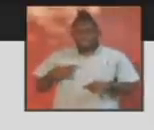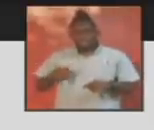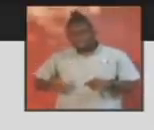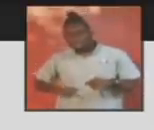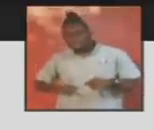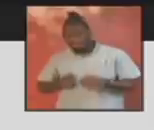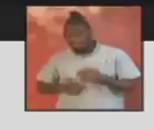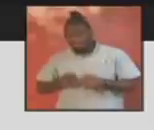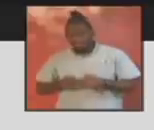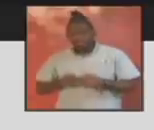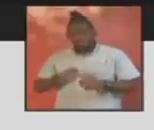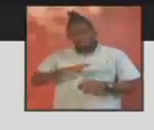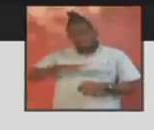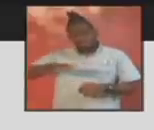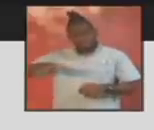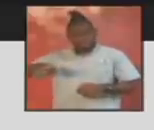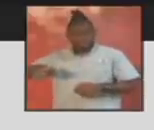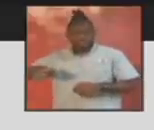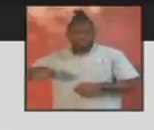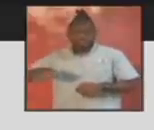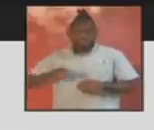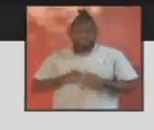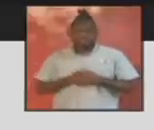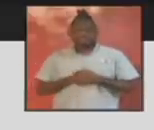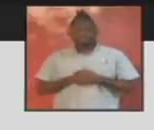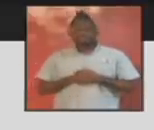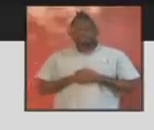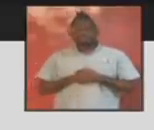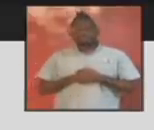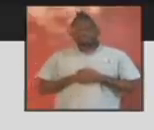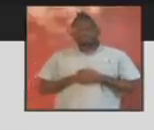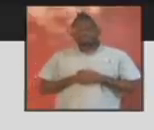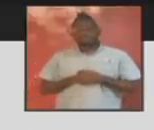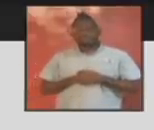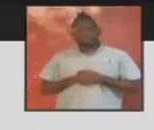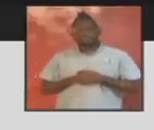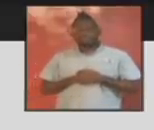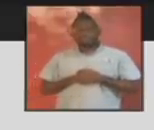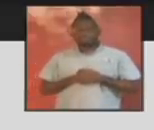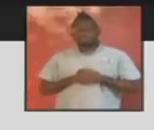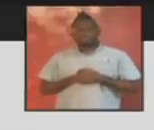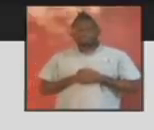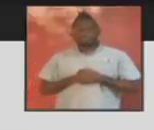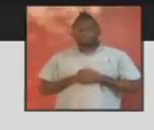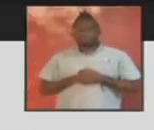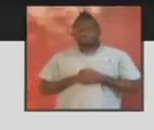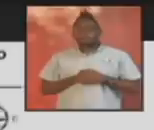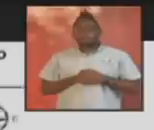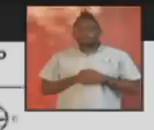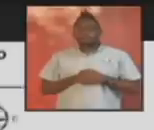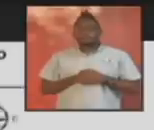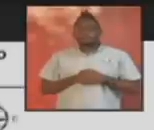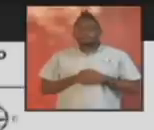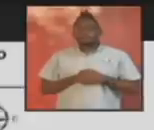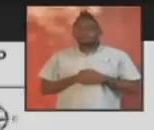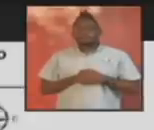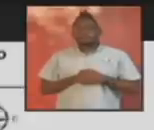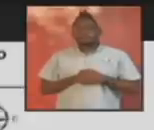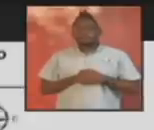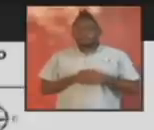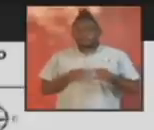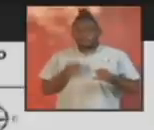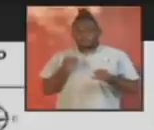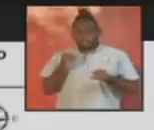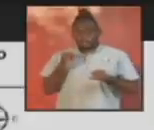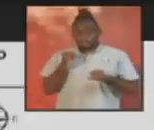your body's response to this new coronavirus threat. And last but not least, next slide,